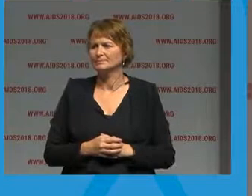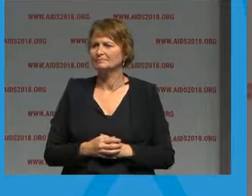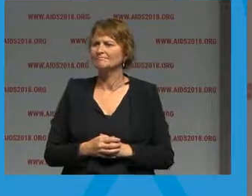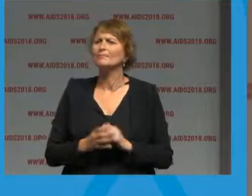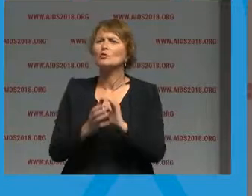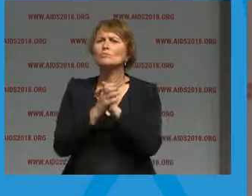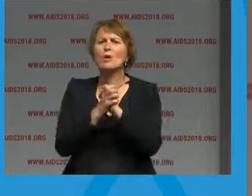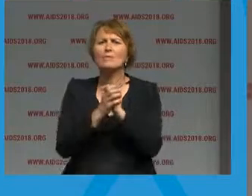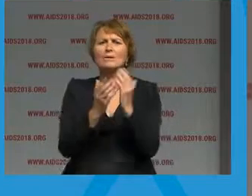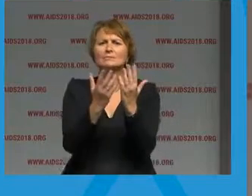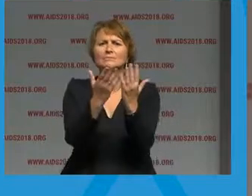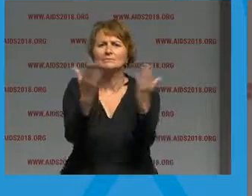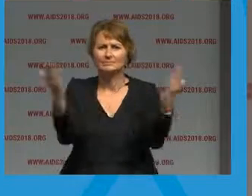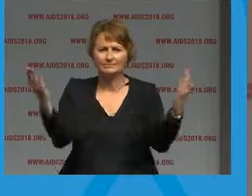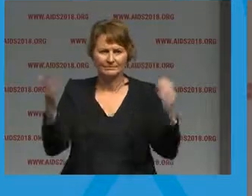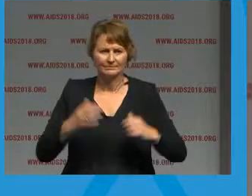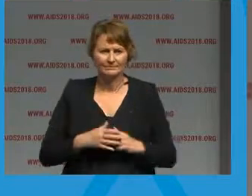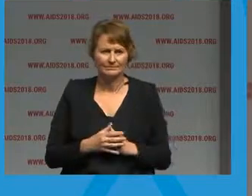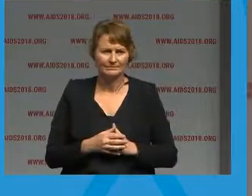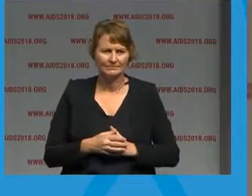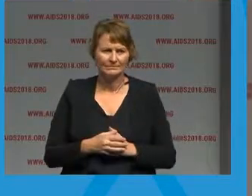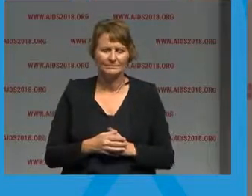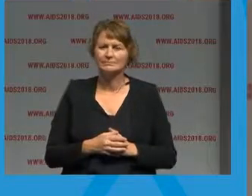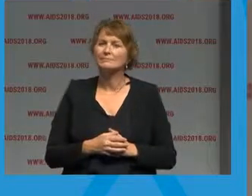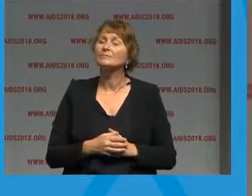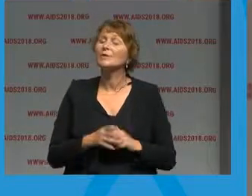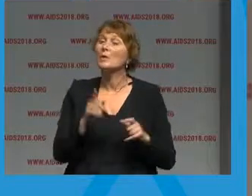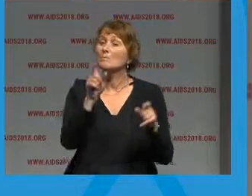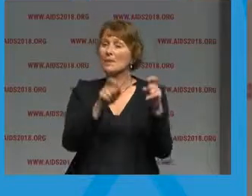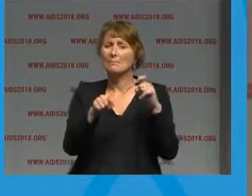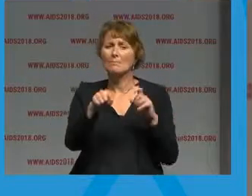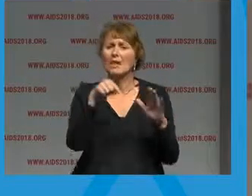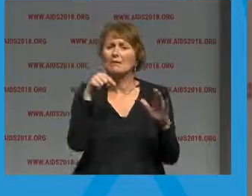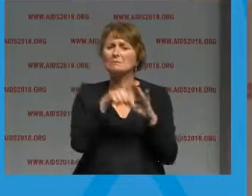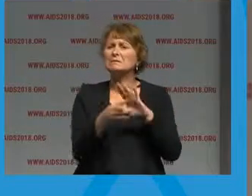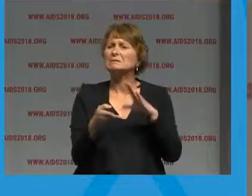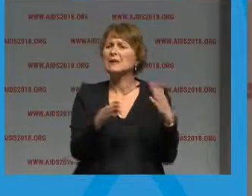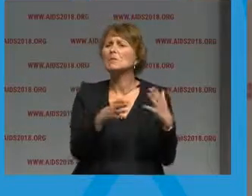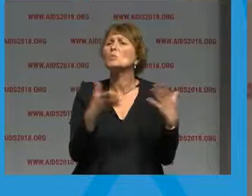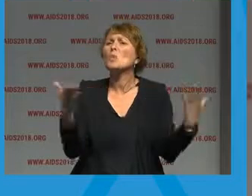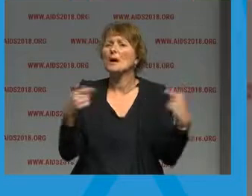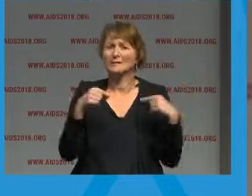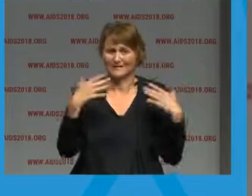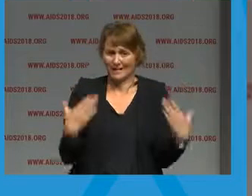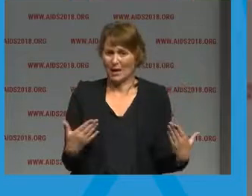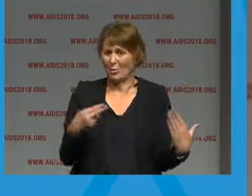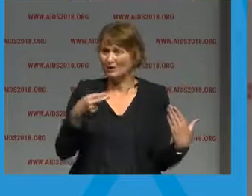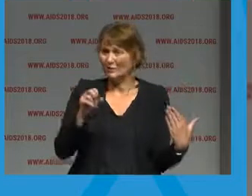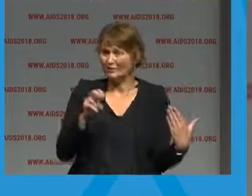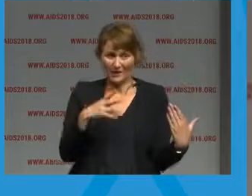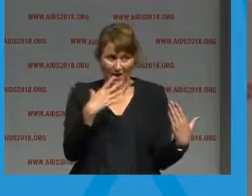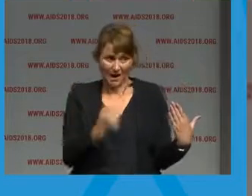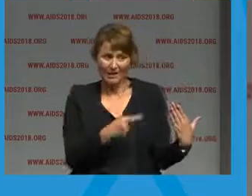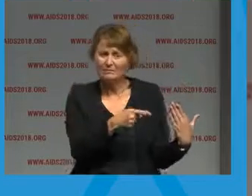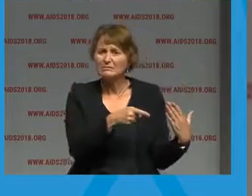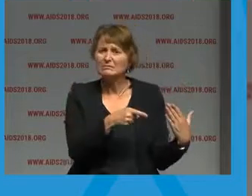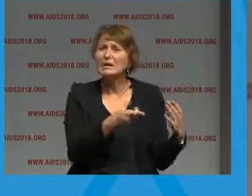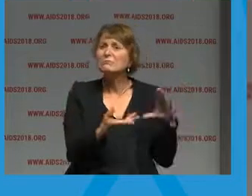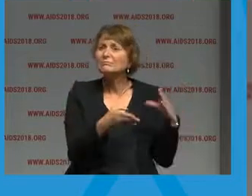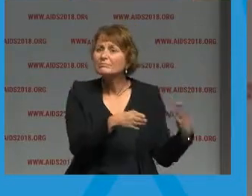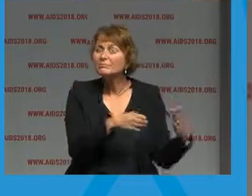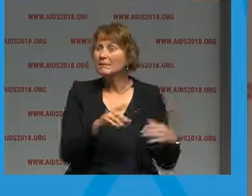Comrades, what is killing our people with HIV today? Is it